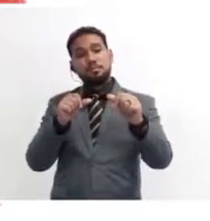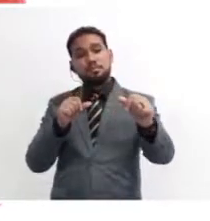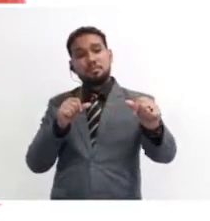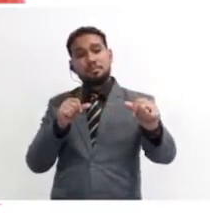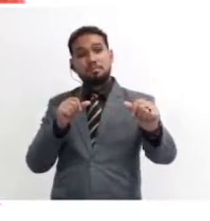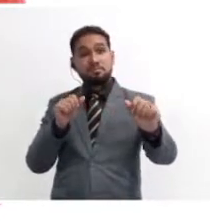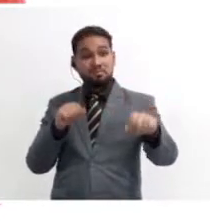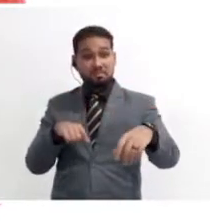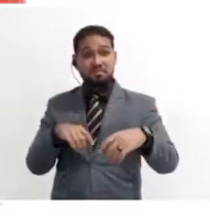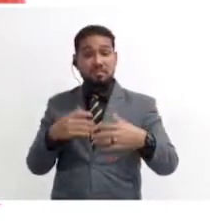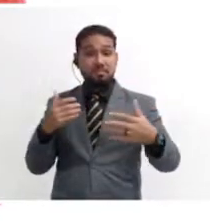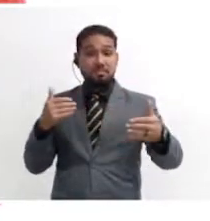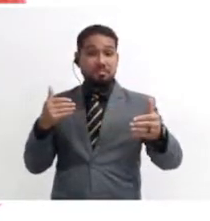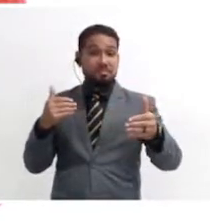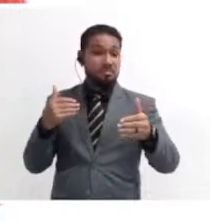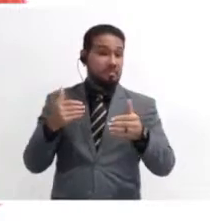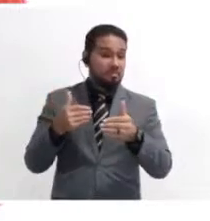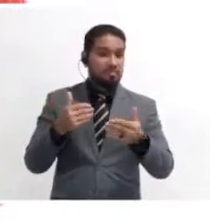I'll skip that.